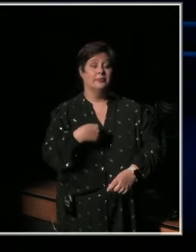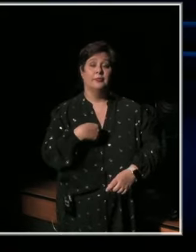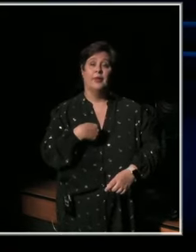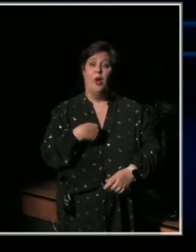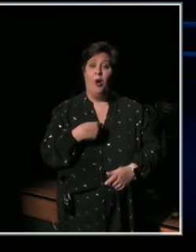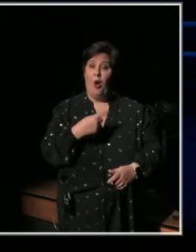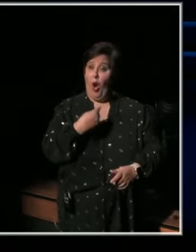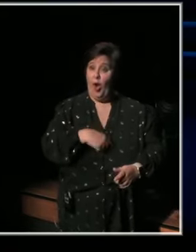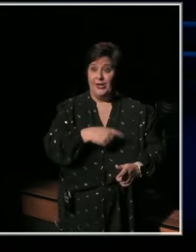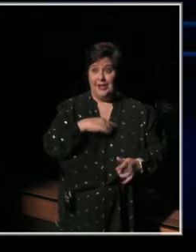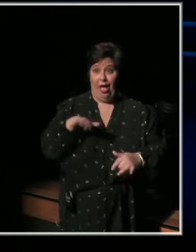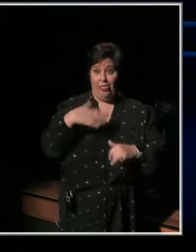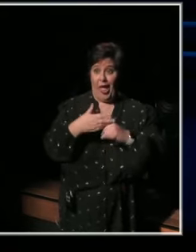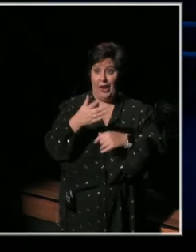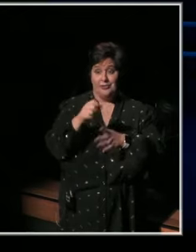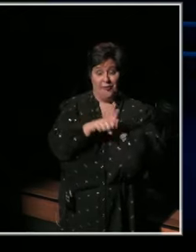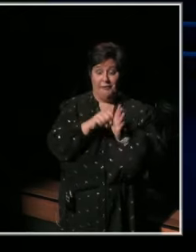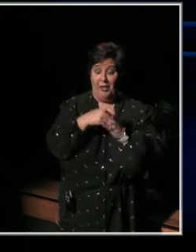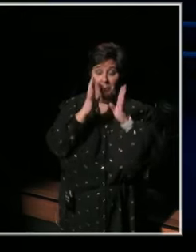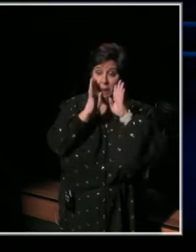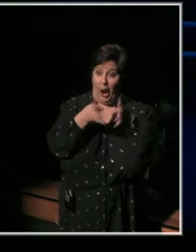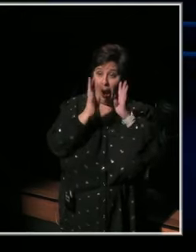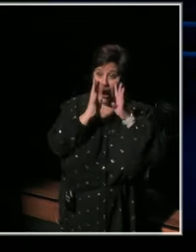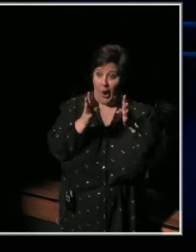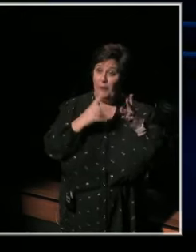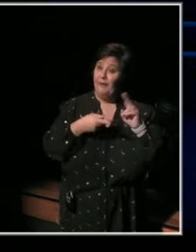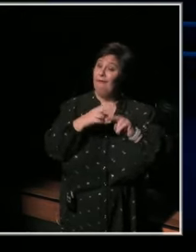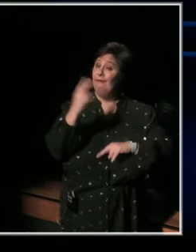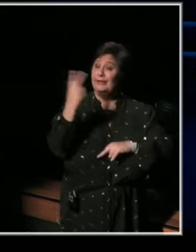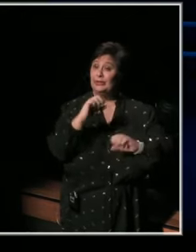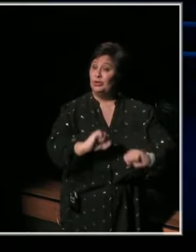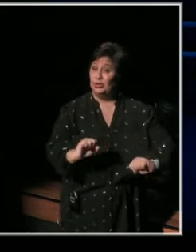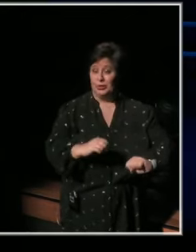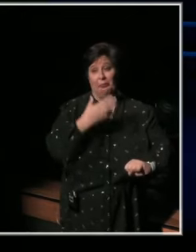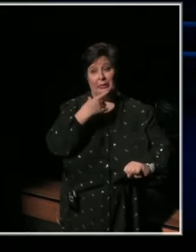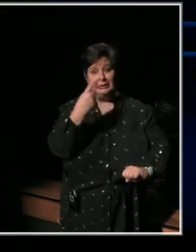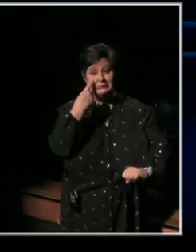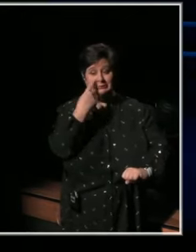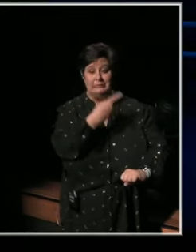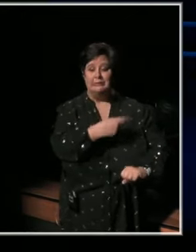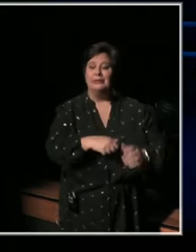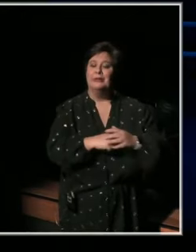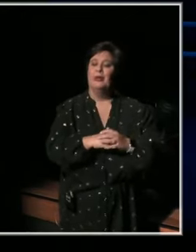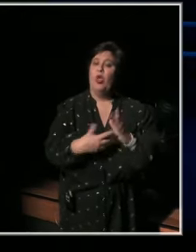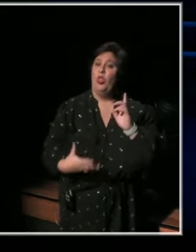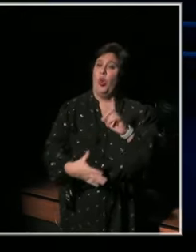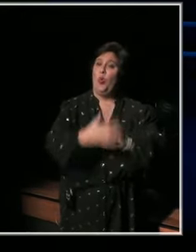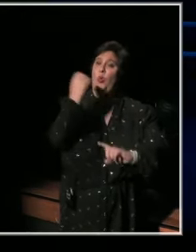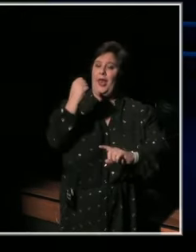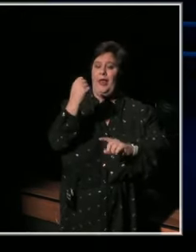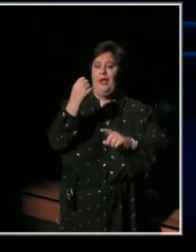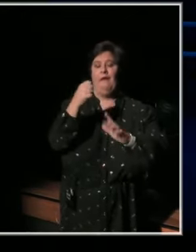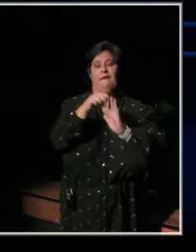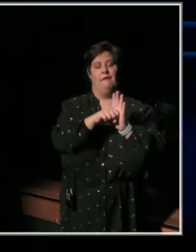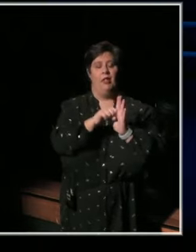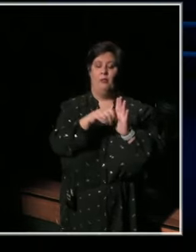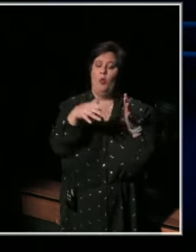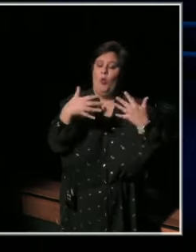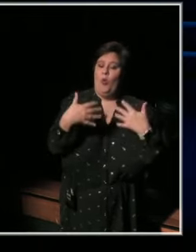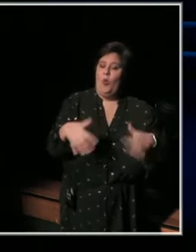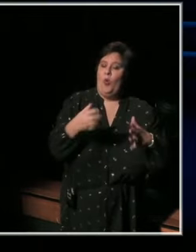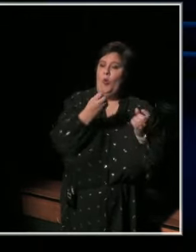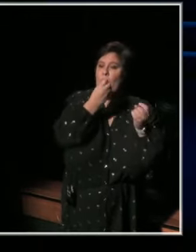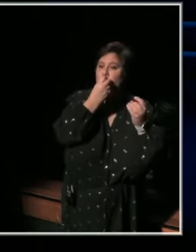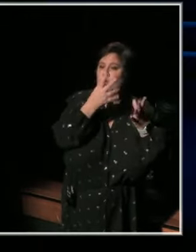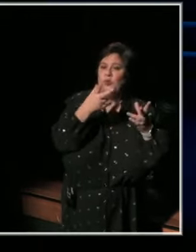I honestly cried at the end of that film. If you haven't seen it, please do. The winning film now was exemplary.